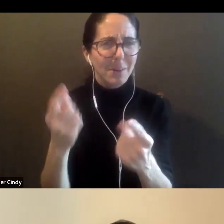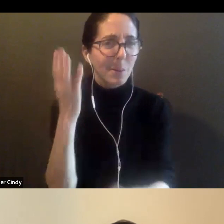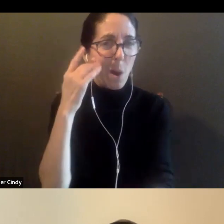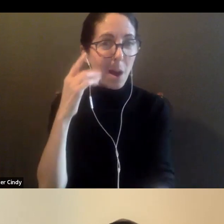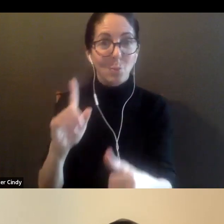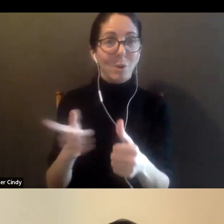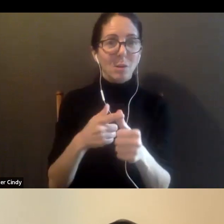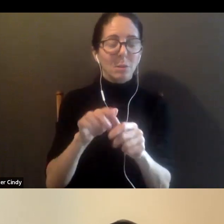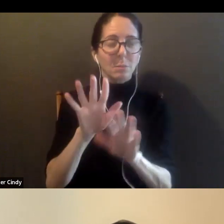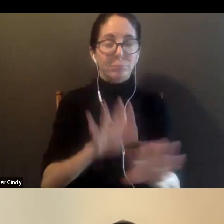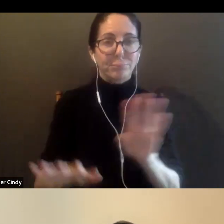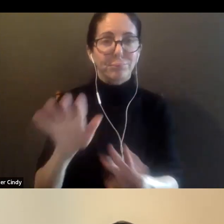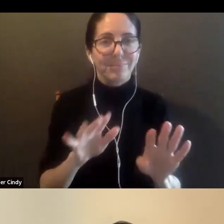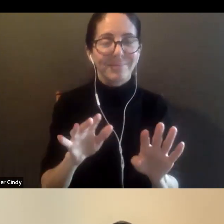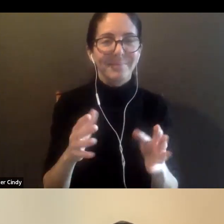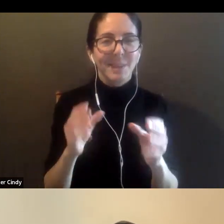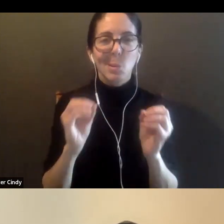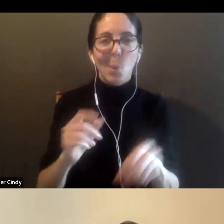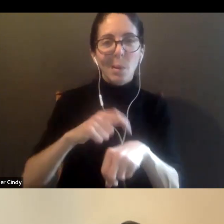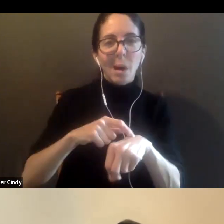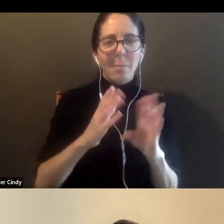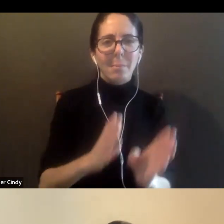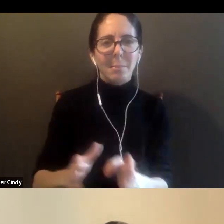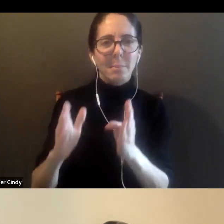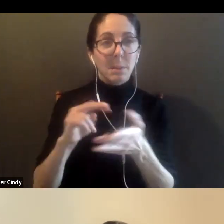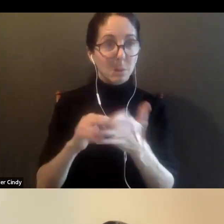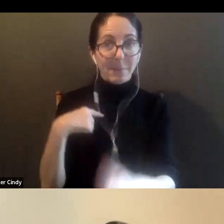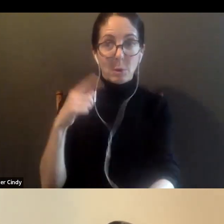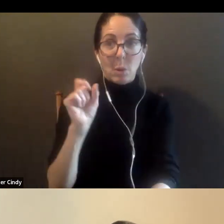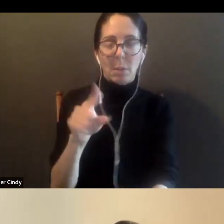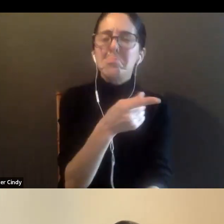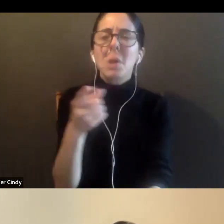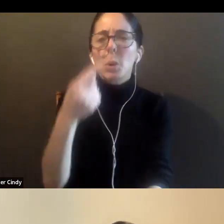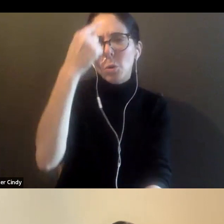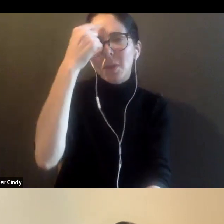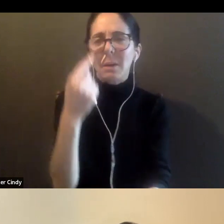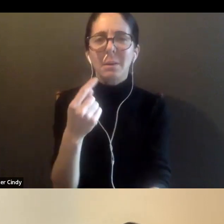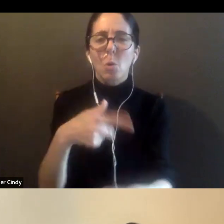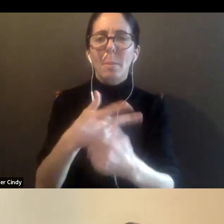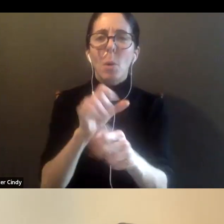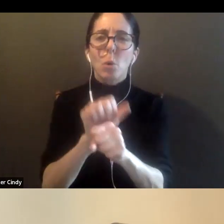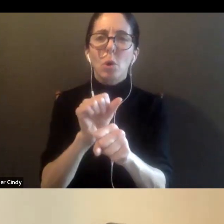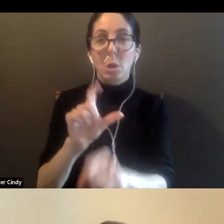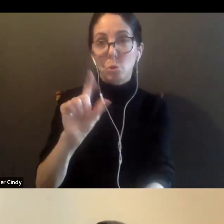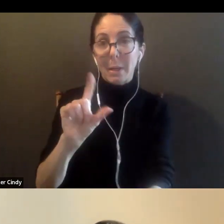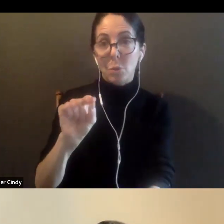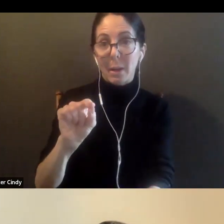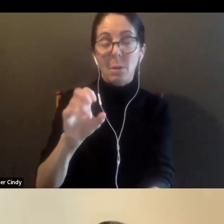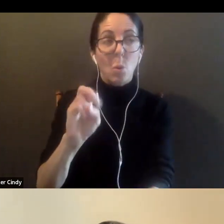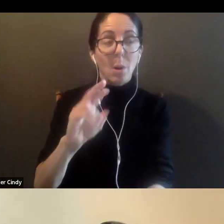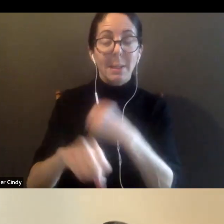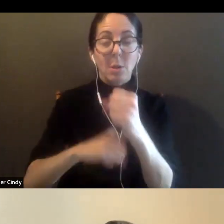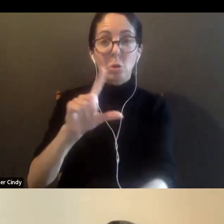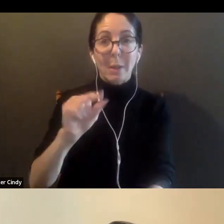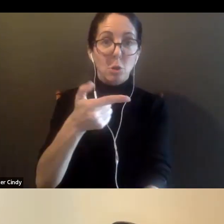so if we ask the question, you know, what do you think about remote work in 2020 or 2021? We would have